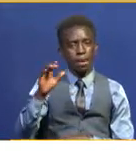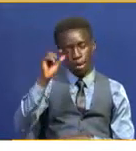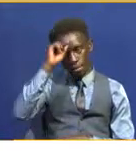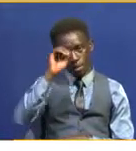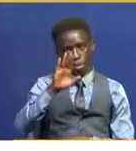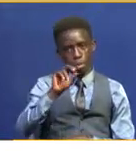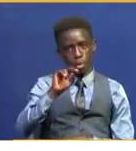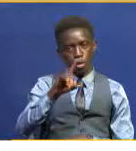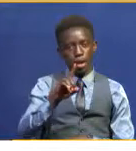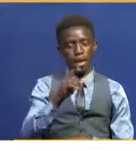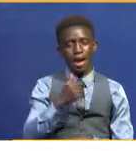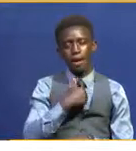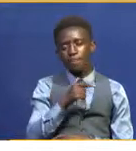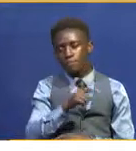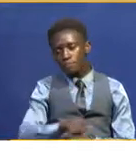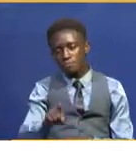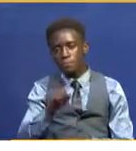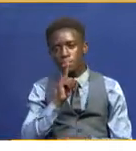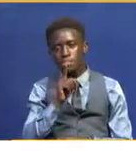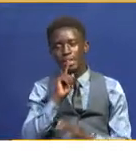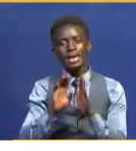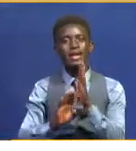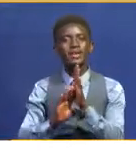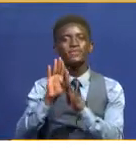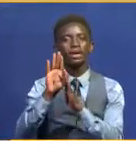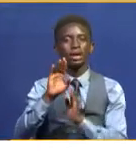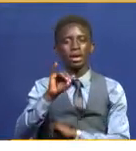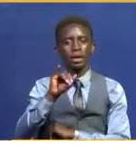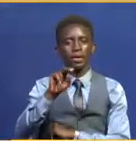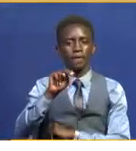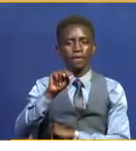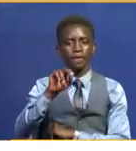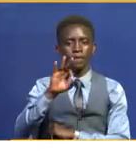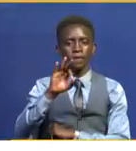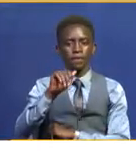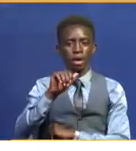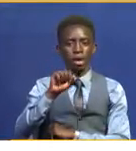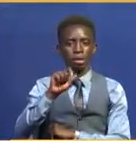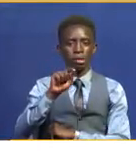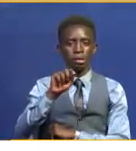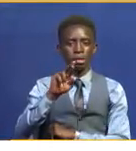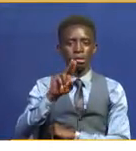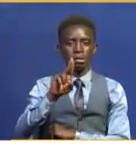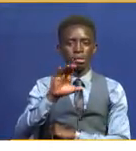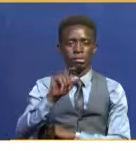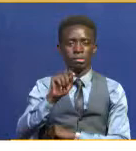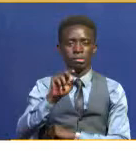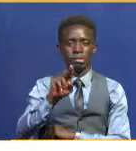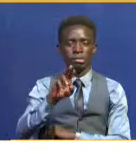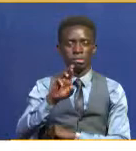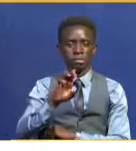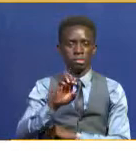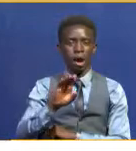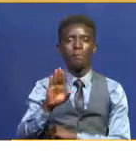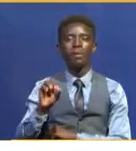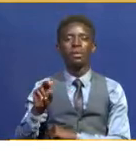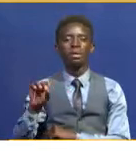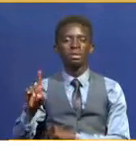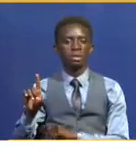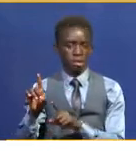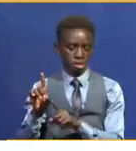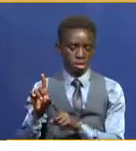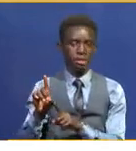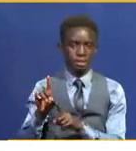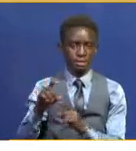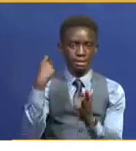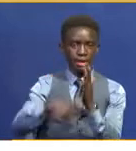called infrastructure bonds that don't attract any kind of taxation. So ideally,